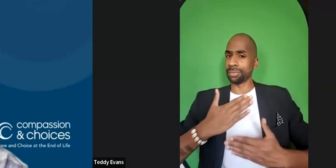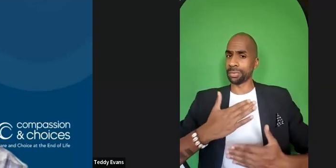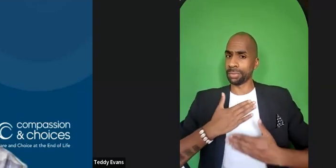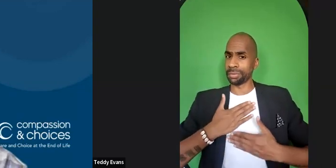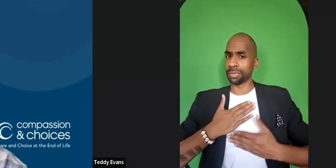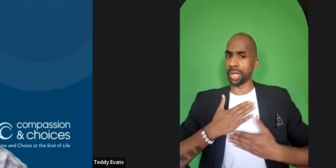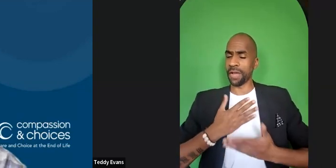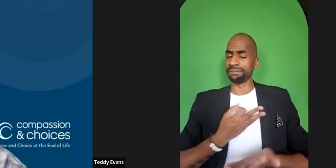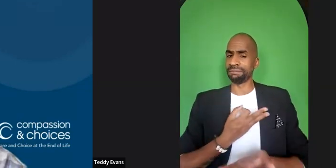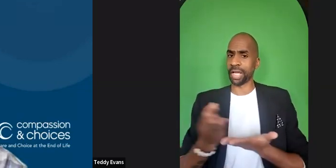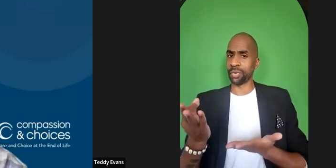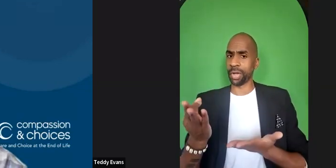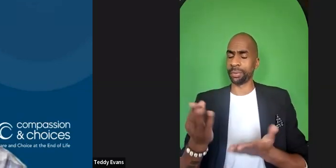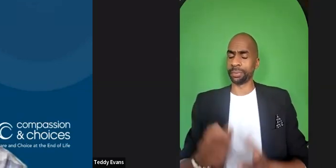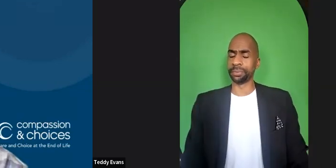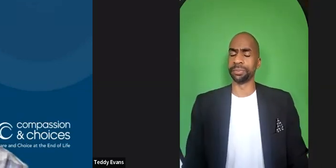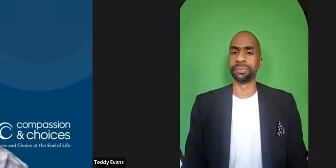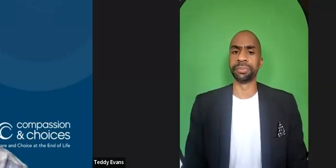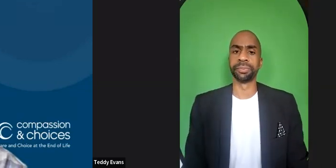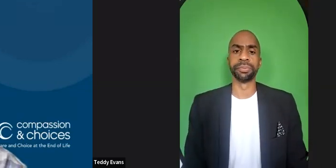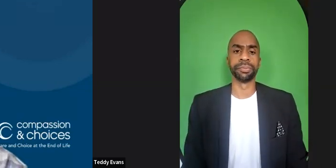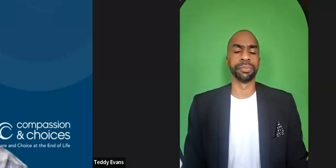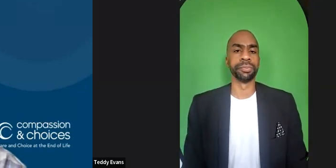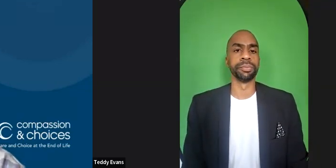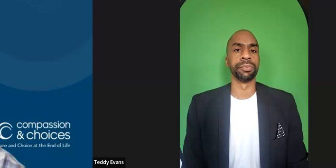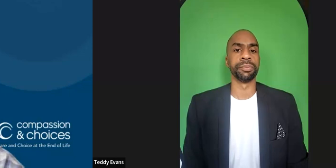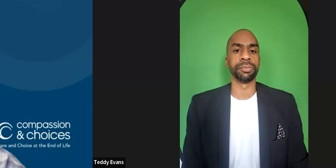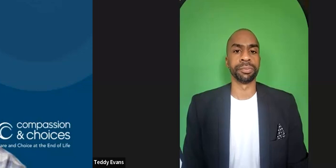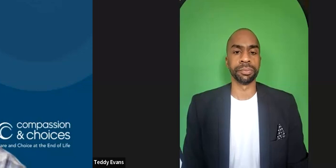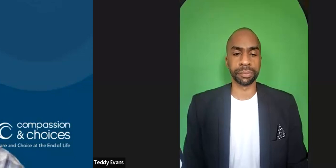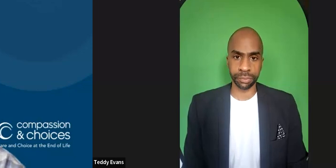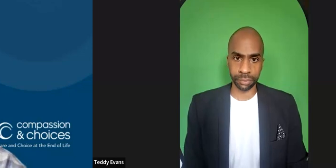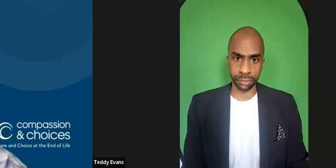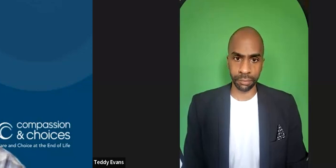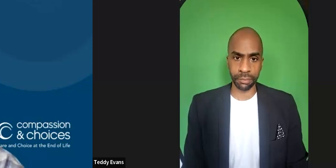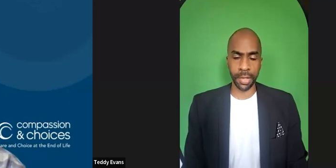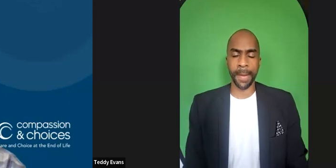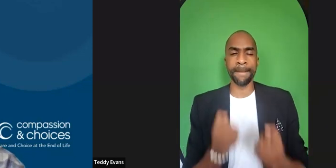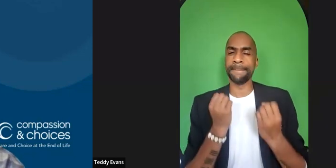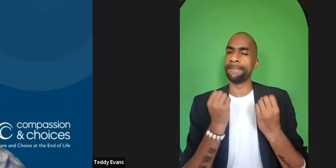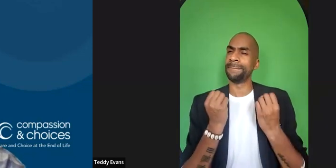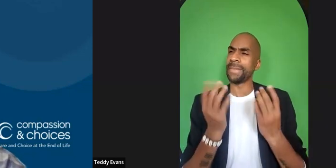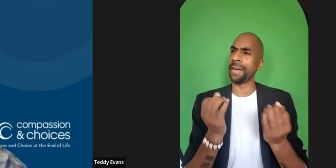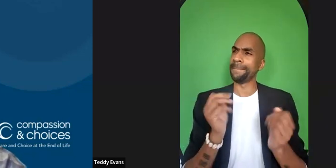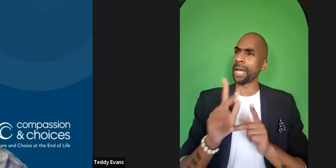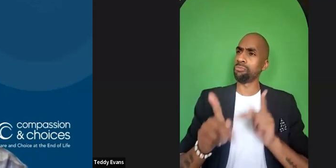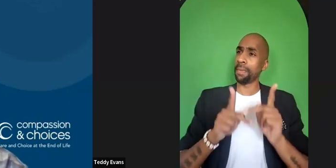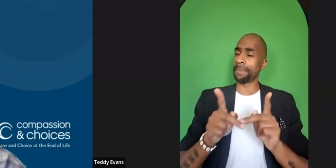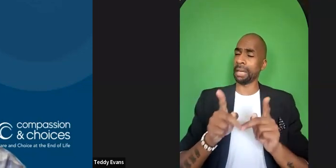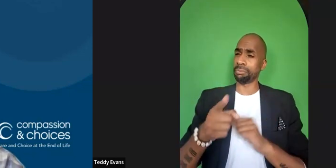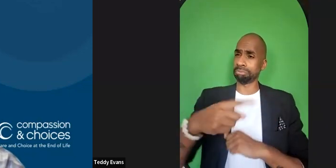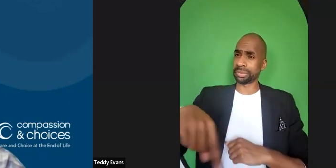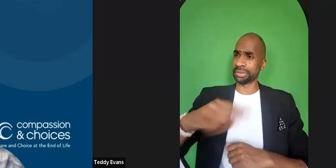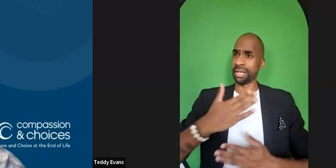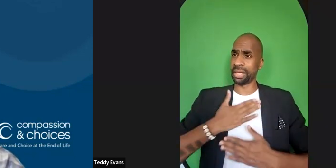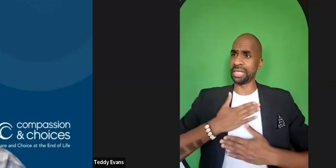failure? Absolutely. Yeah. So a lot of people with ALS, when their respiratory failure